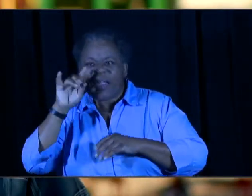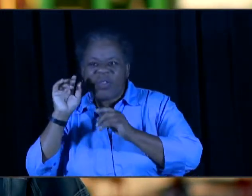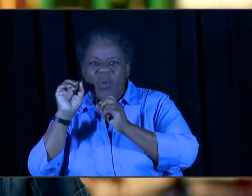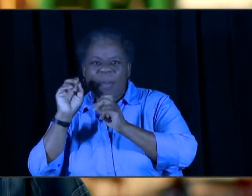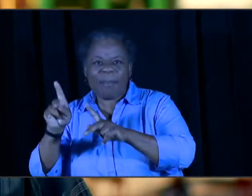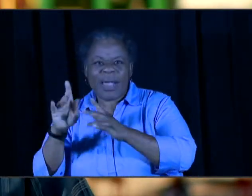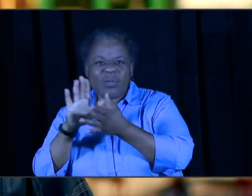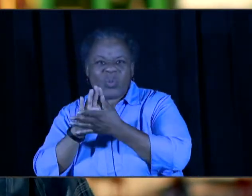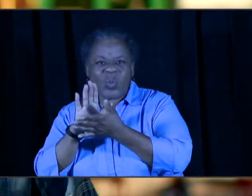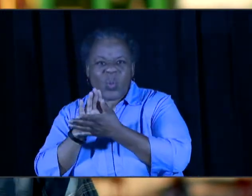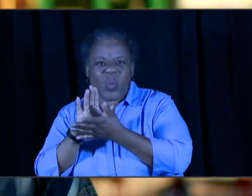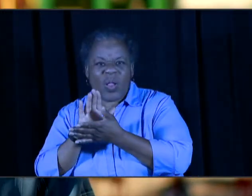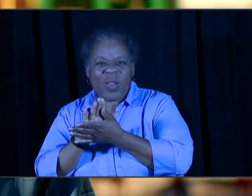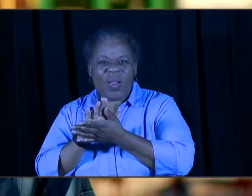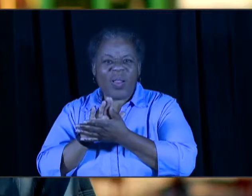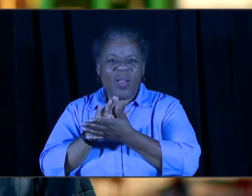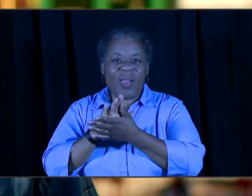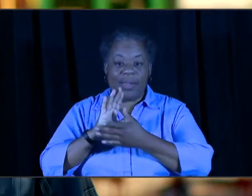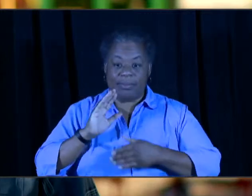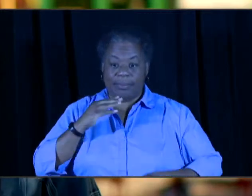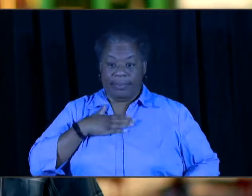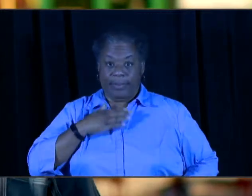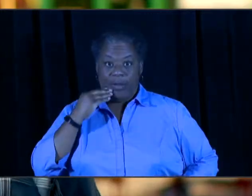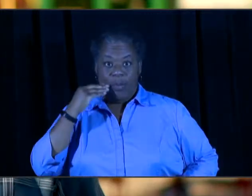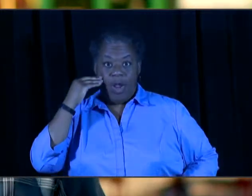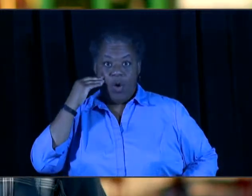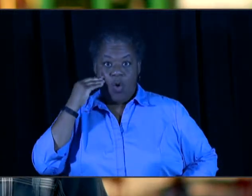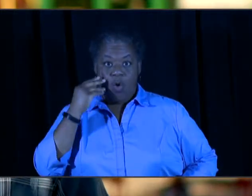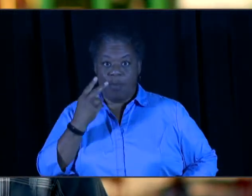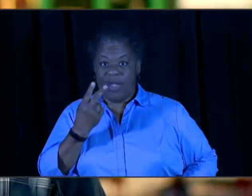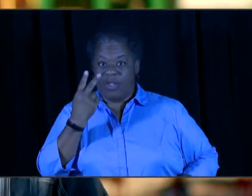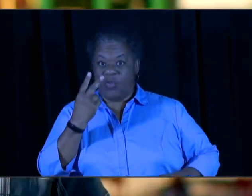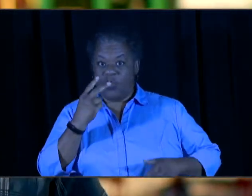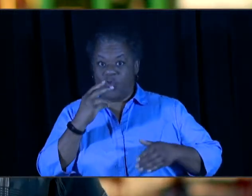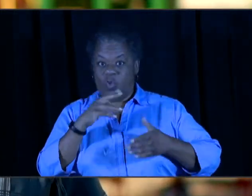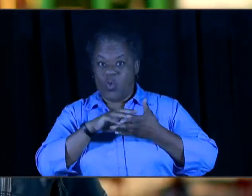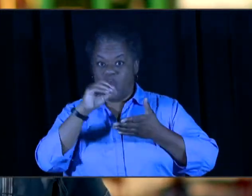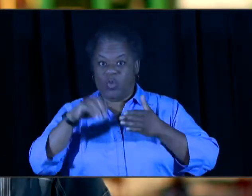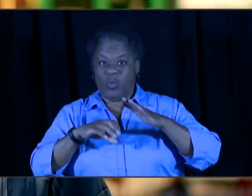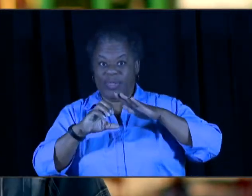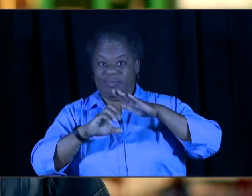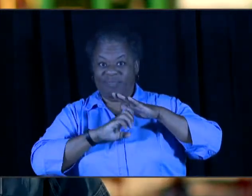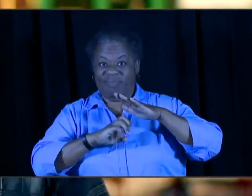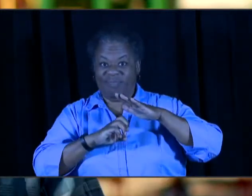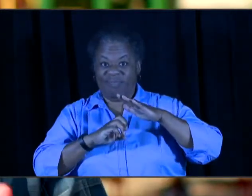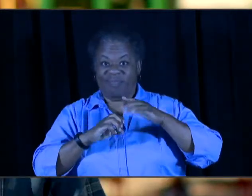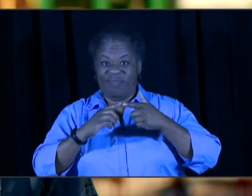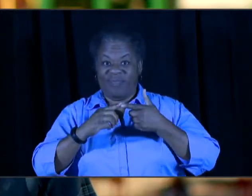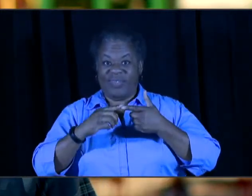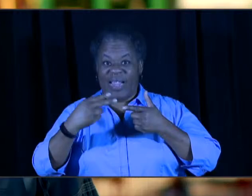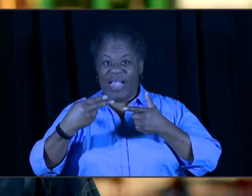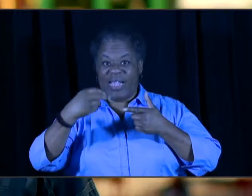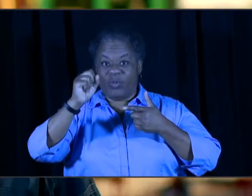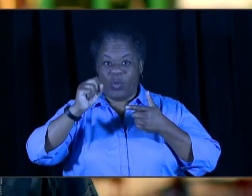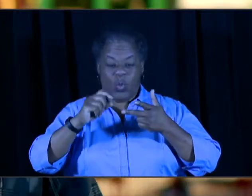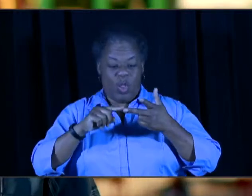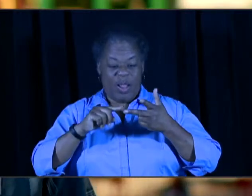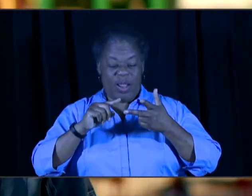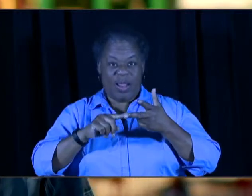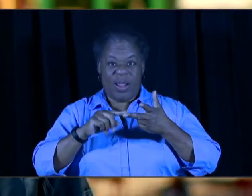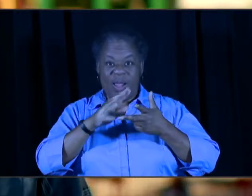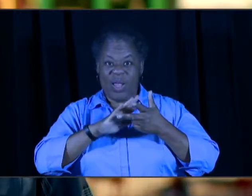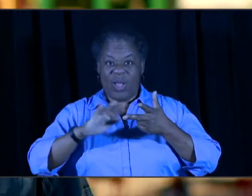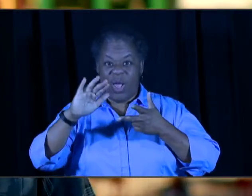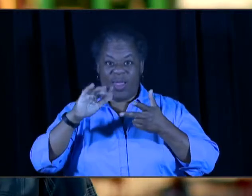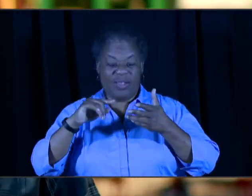weeks. In our household, we have 2 elementary students, a high school student, a college student, and a